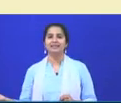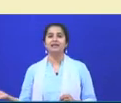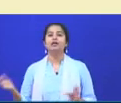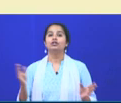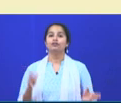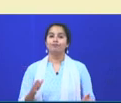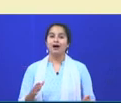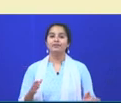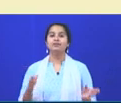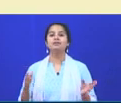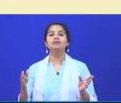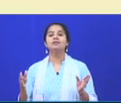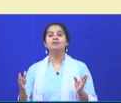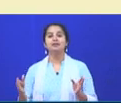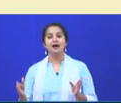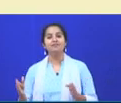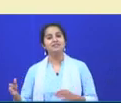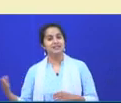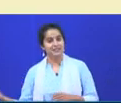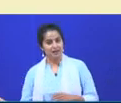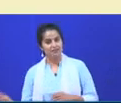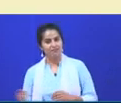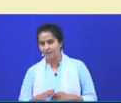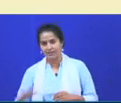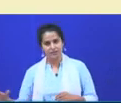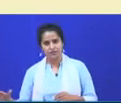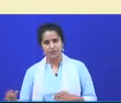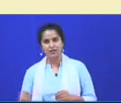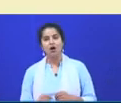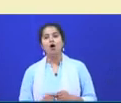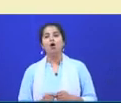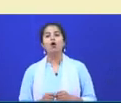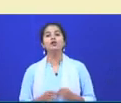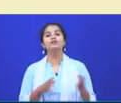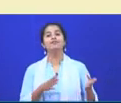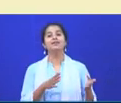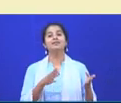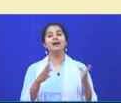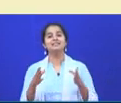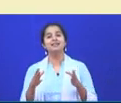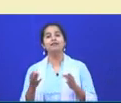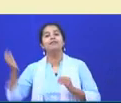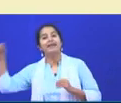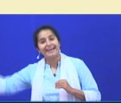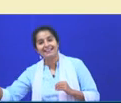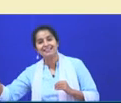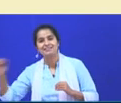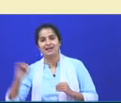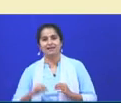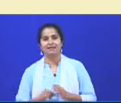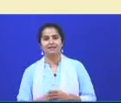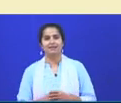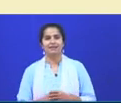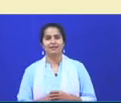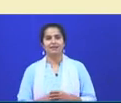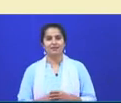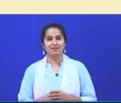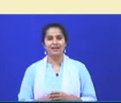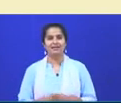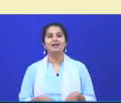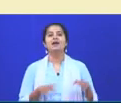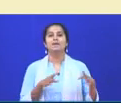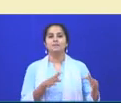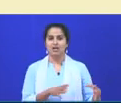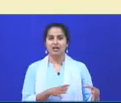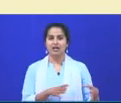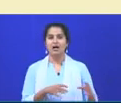snihyati. The father loves the son, very literally, or the father has love in the son. Got